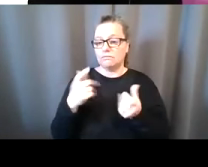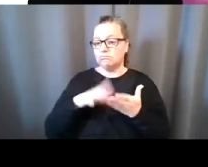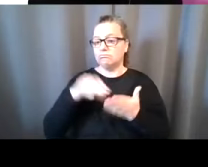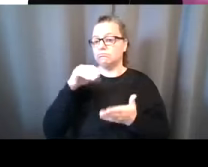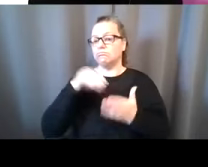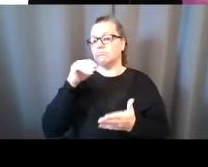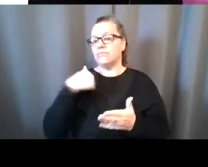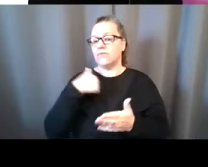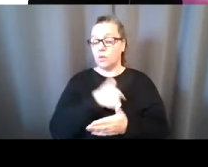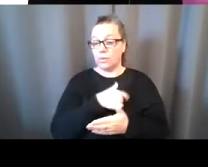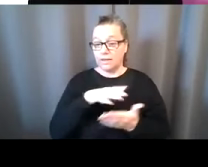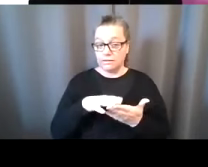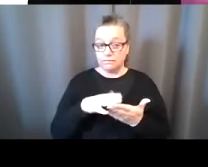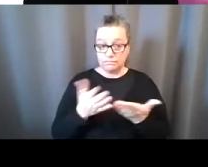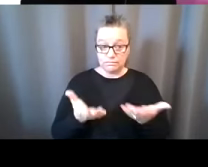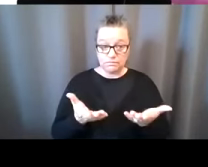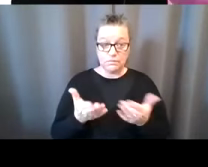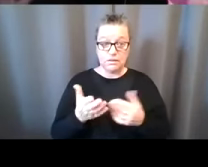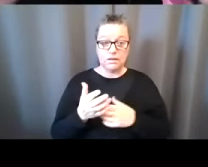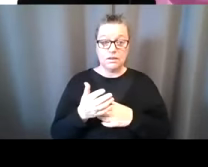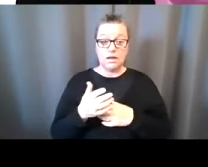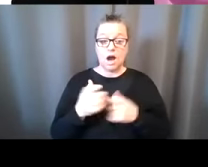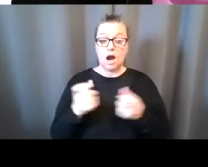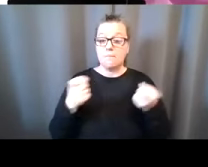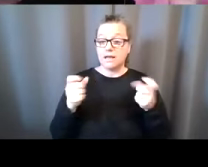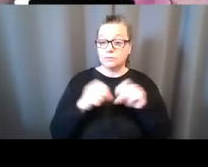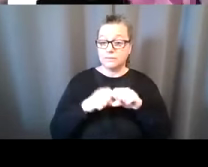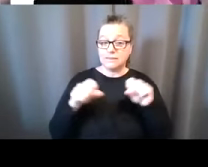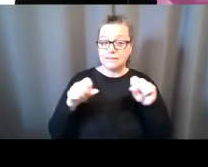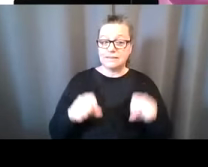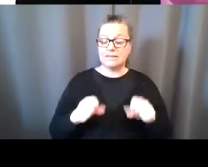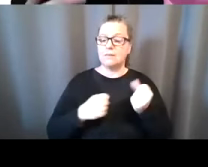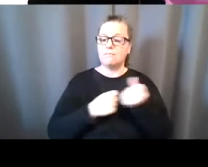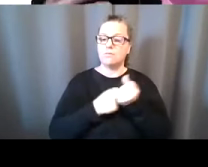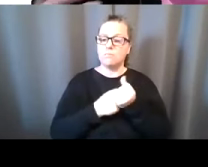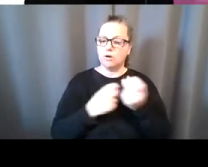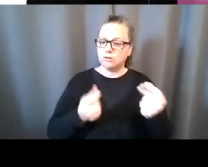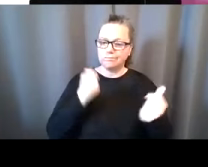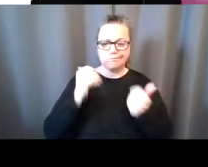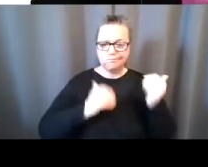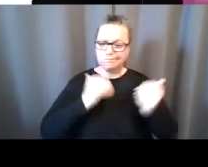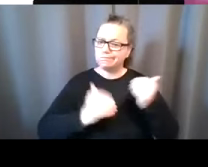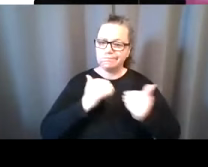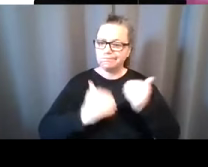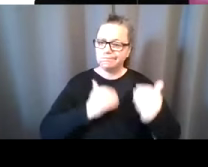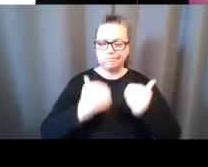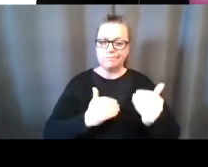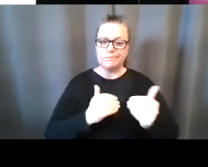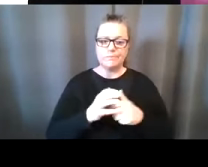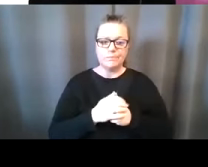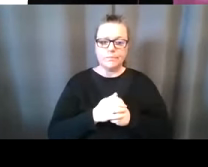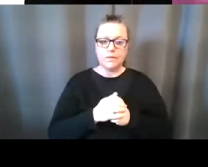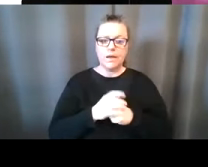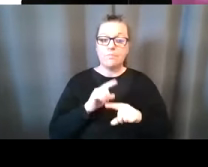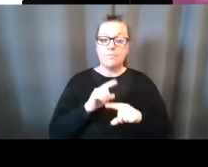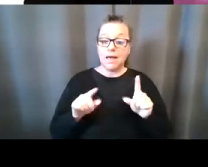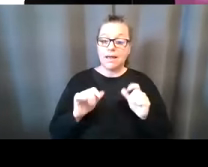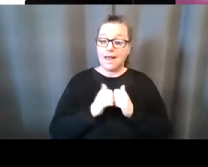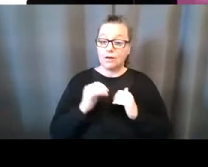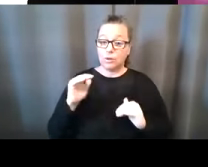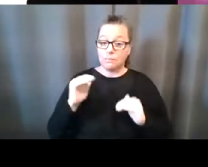had around this work is that our management system promotes going fast. We love speed. It gets us to evolve quicker. But how do you